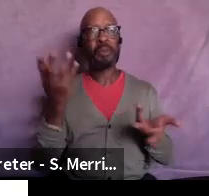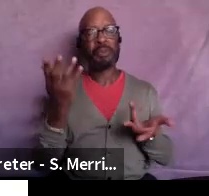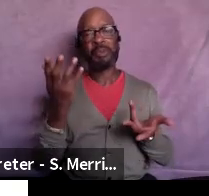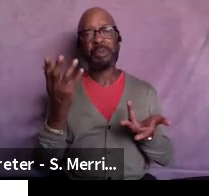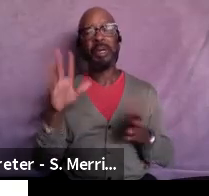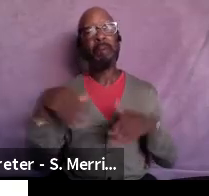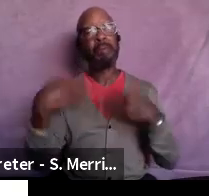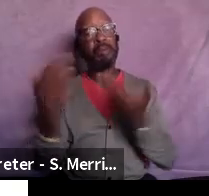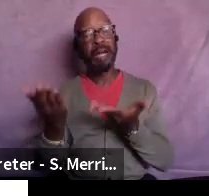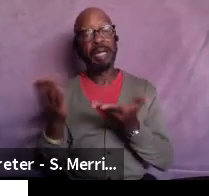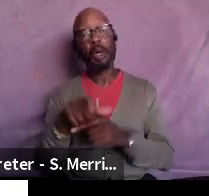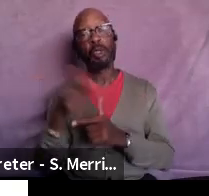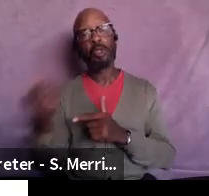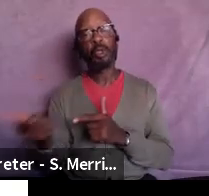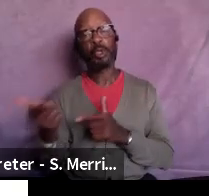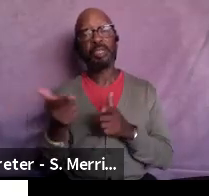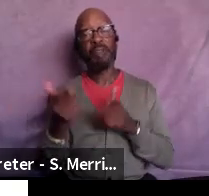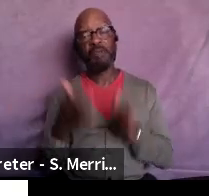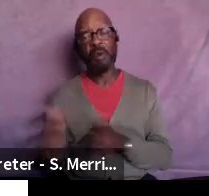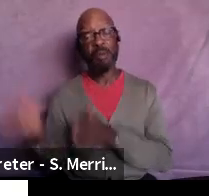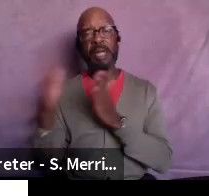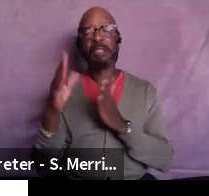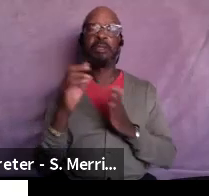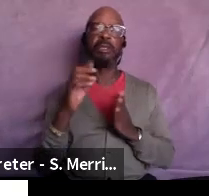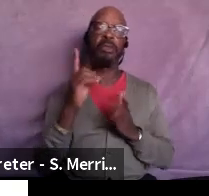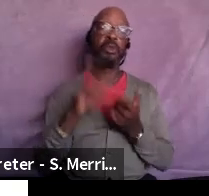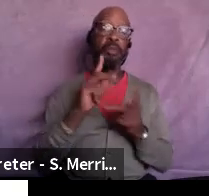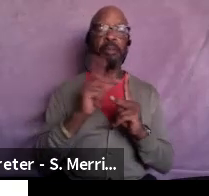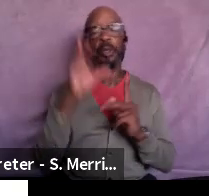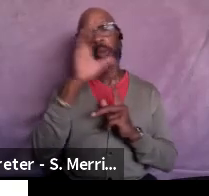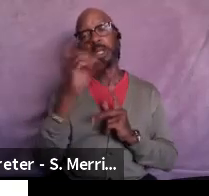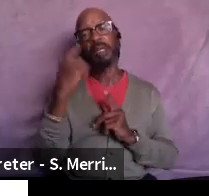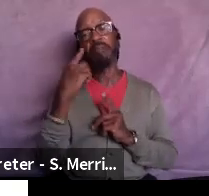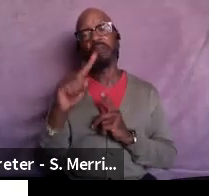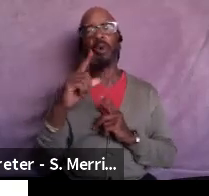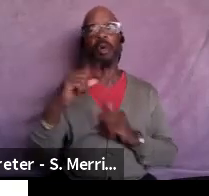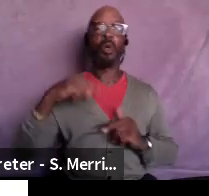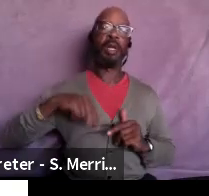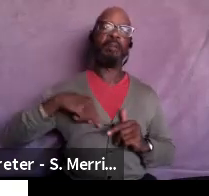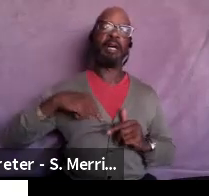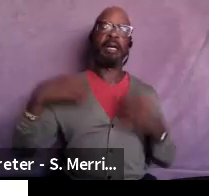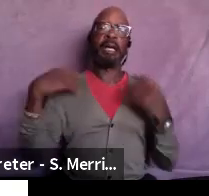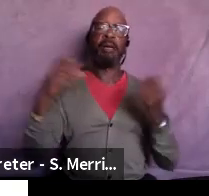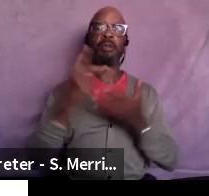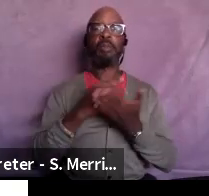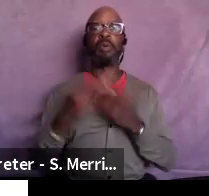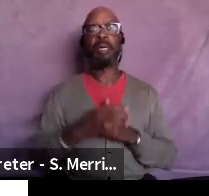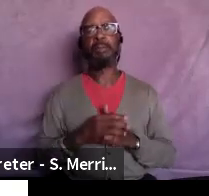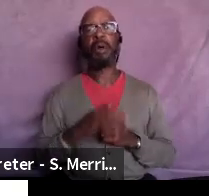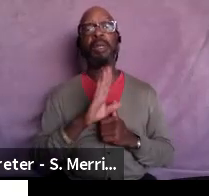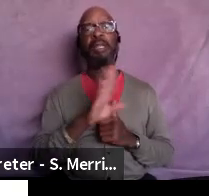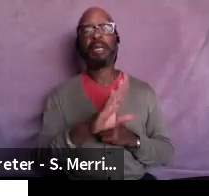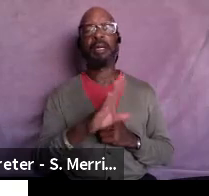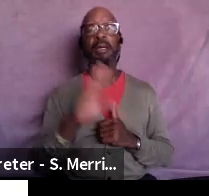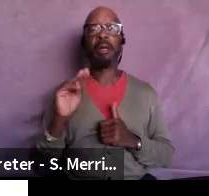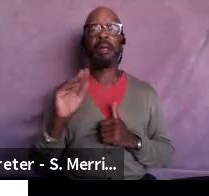provide alternative formats or effective communication to people who are looking for a qualified health program on their marketplace. It